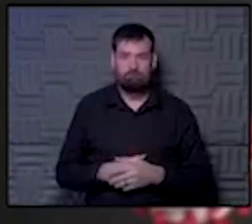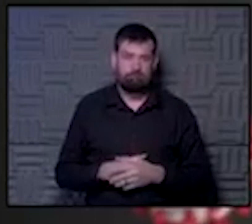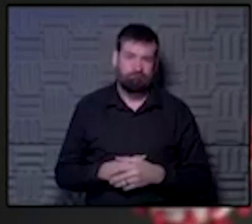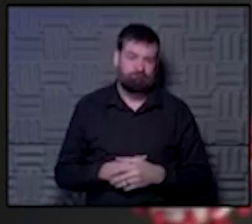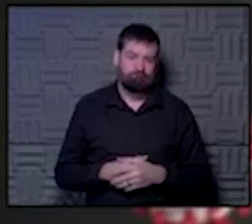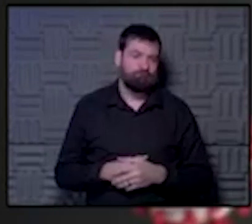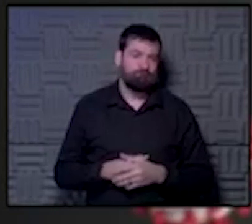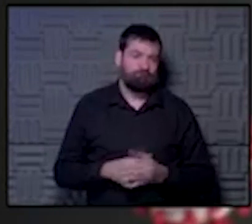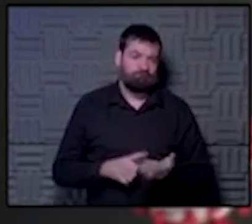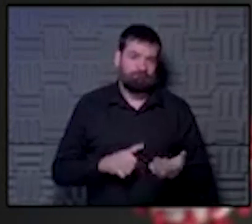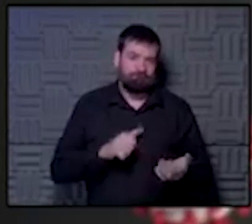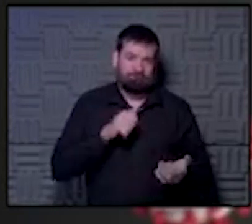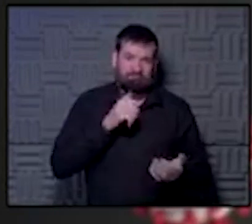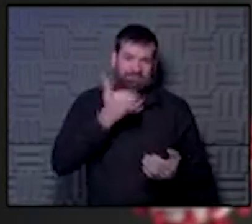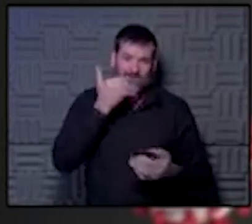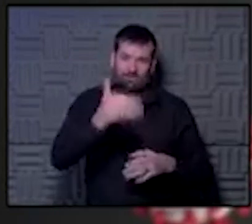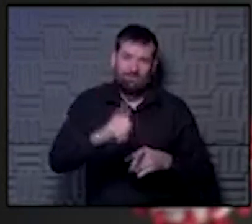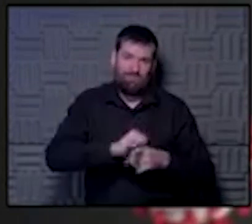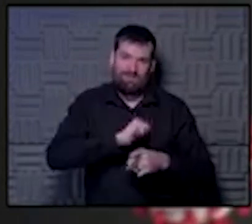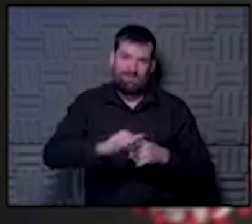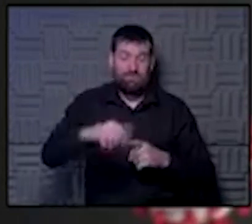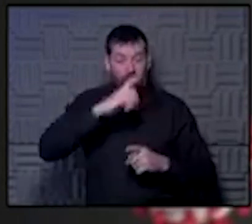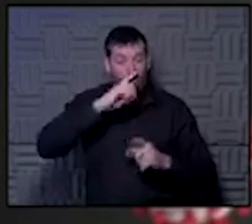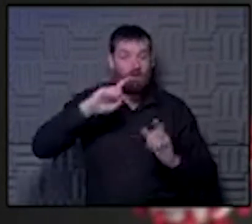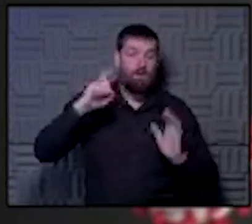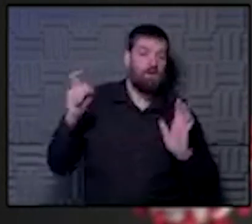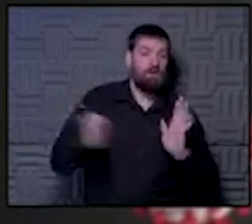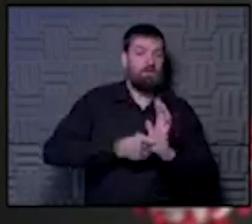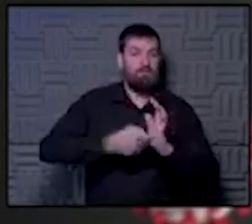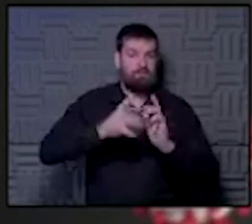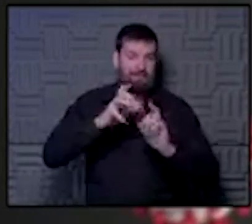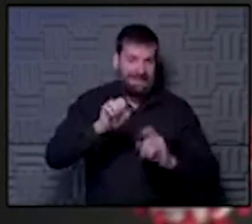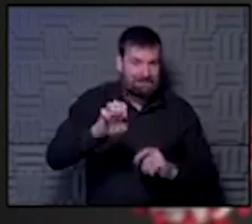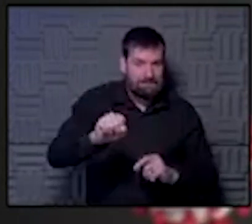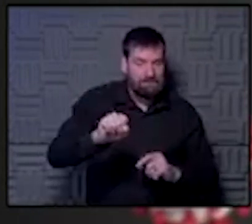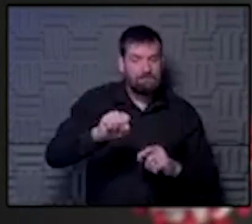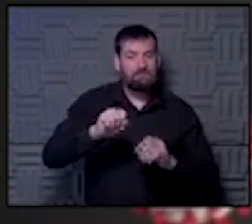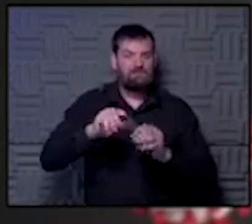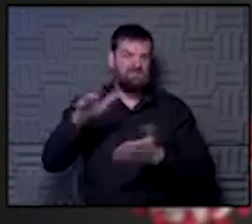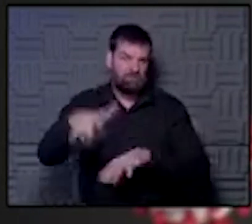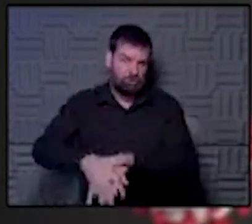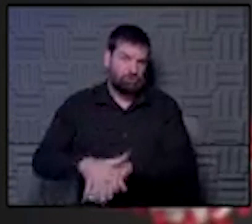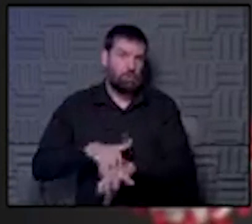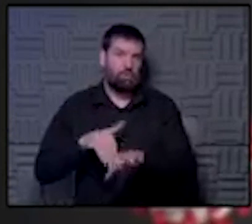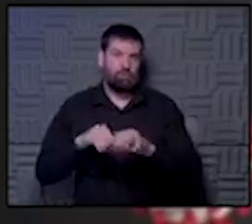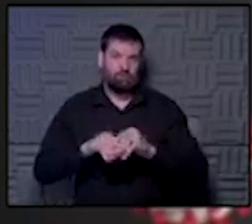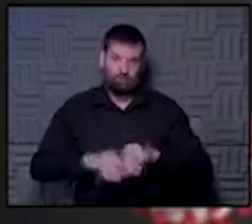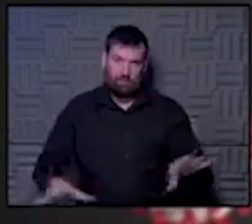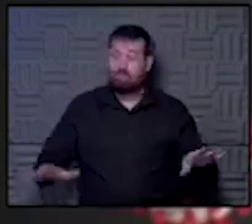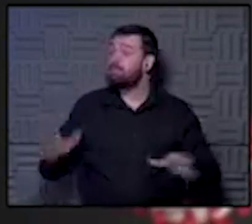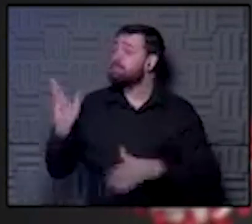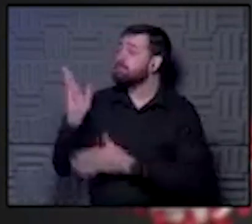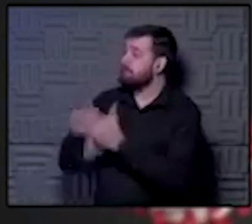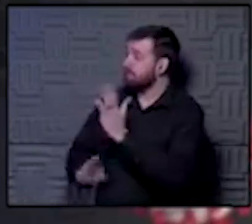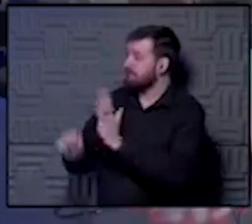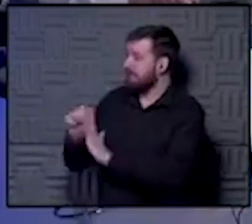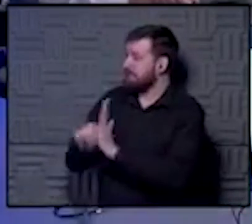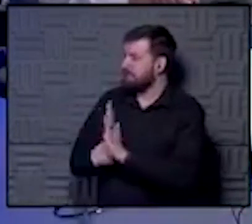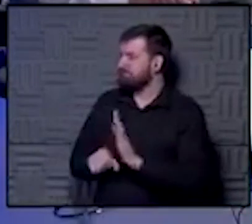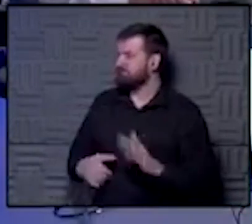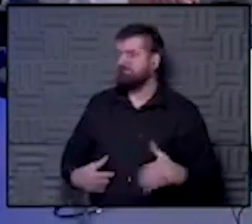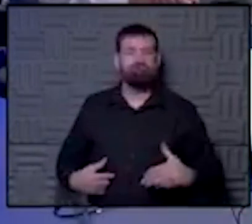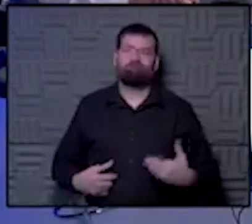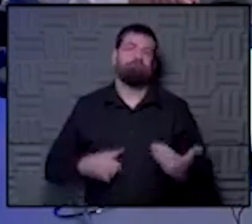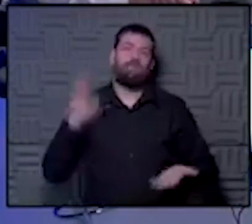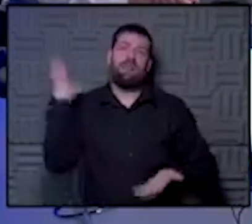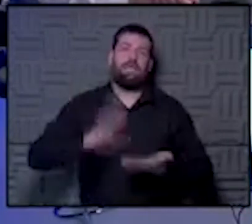best practice for identifying cases and slowing the spread of the disease. We've seen some states, in fact, that have said, well, we're just not going to test as